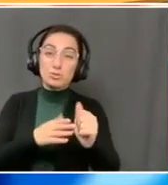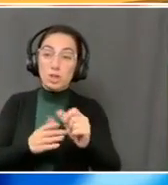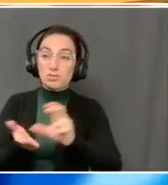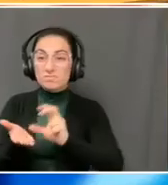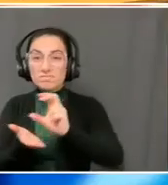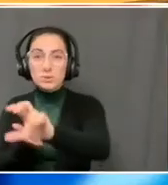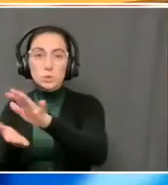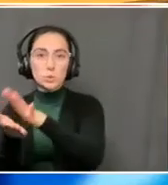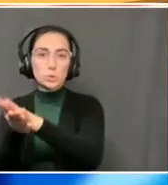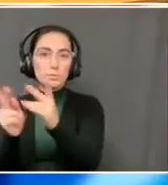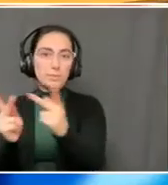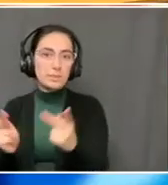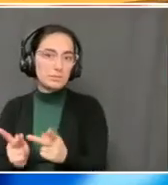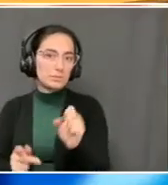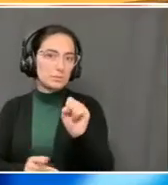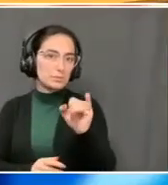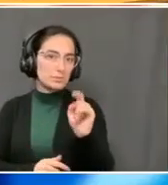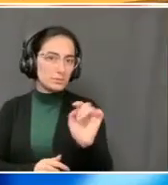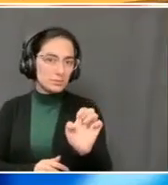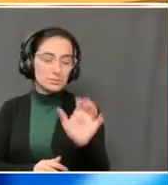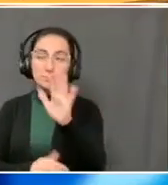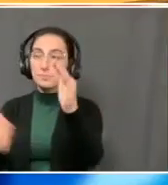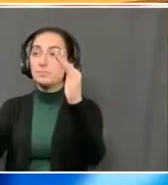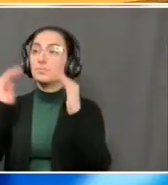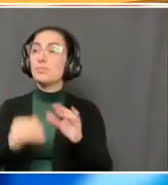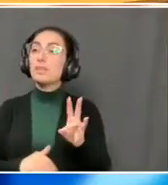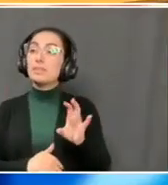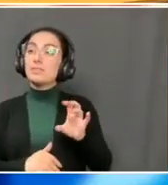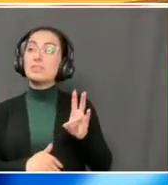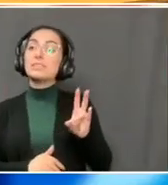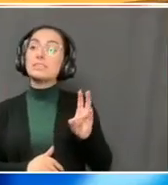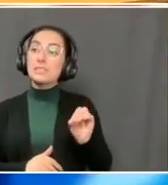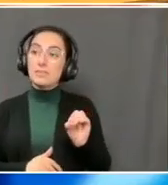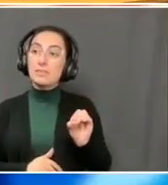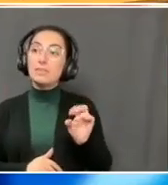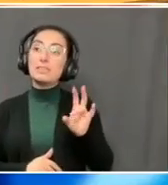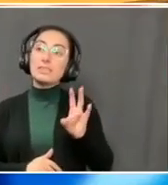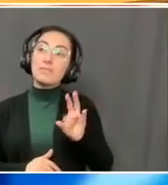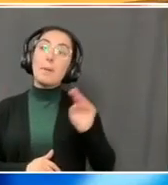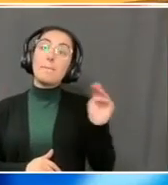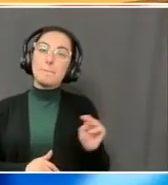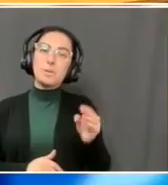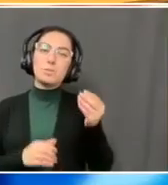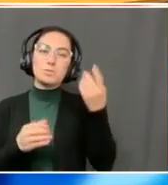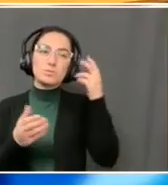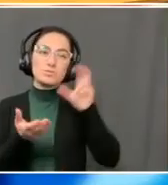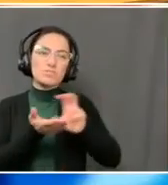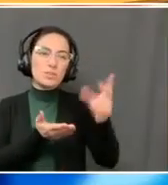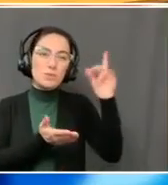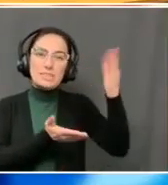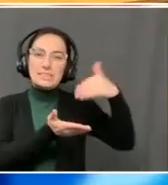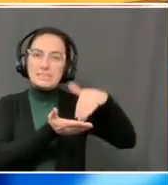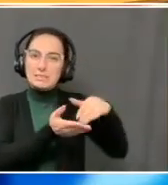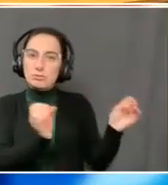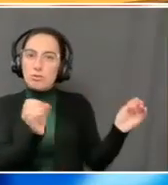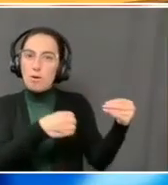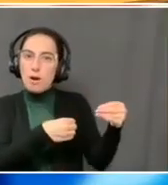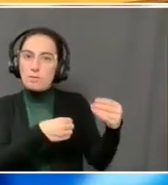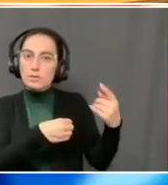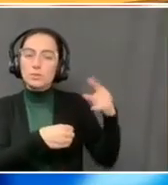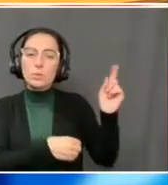About $778 million was within the central office or centrally administered programs that are